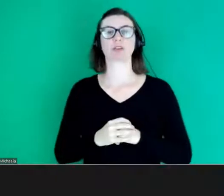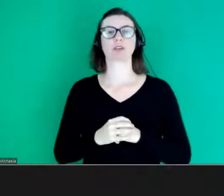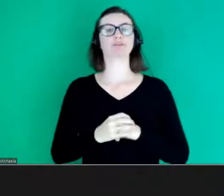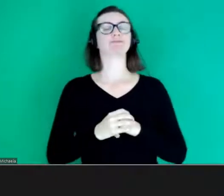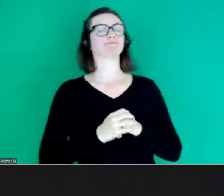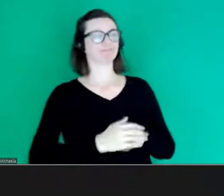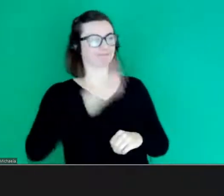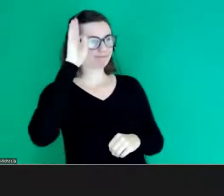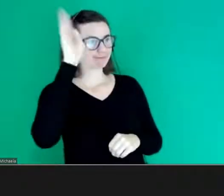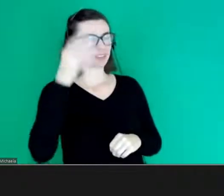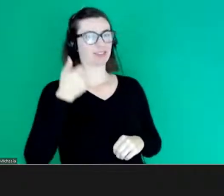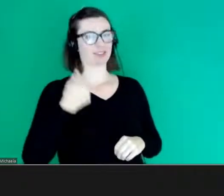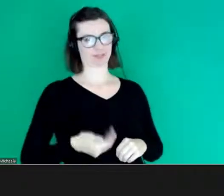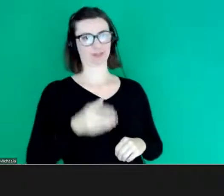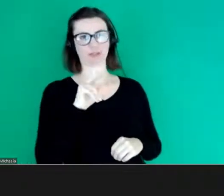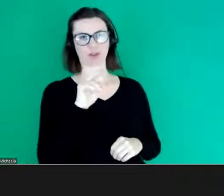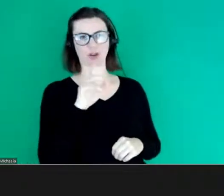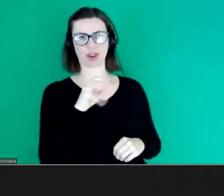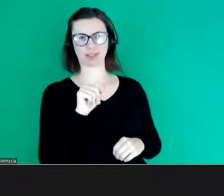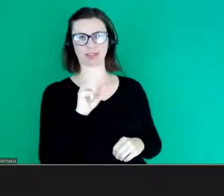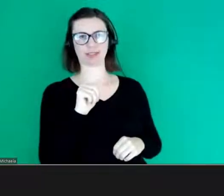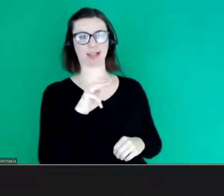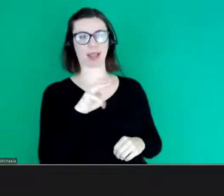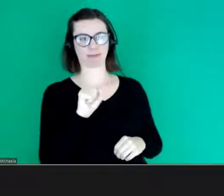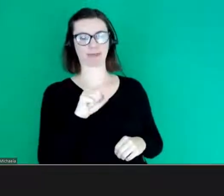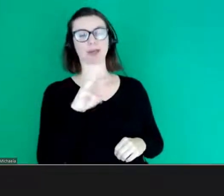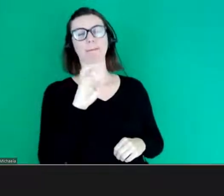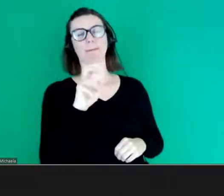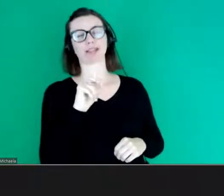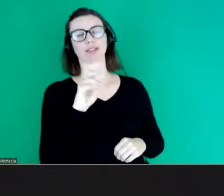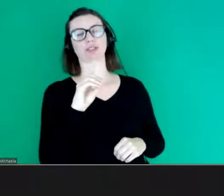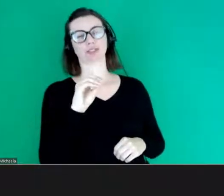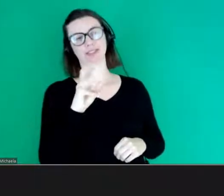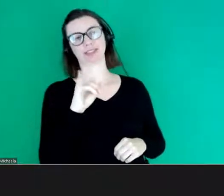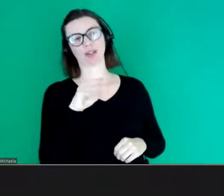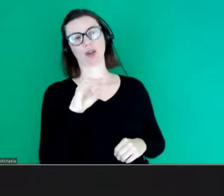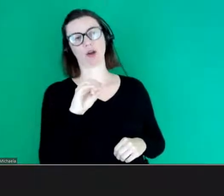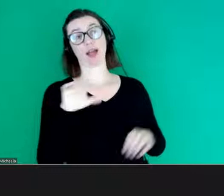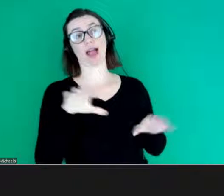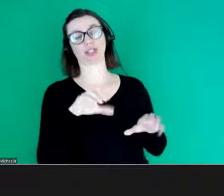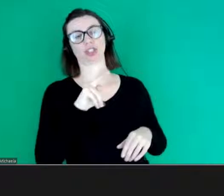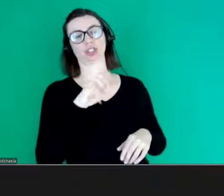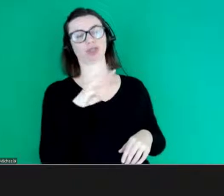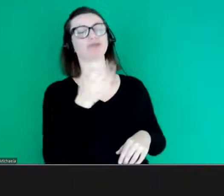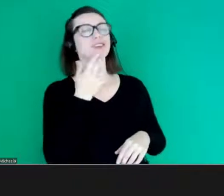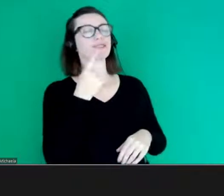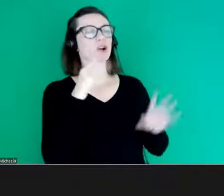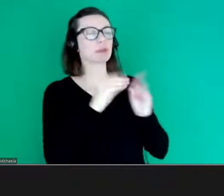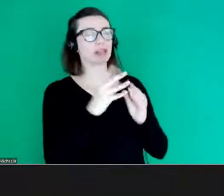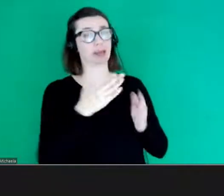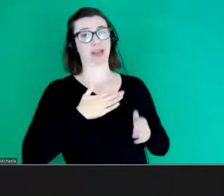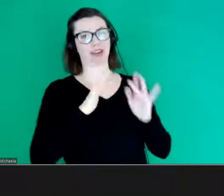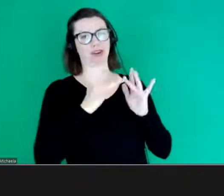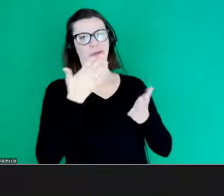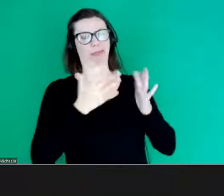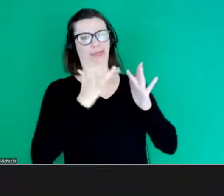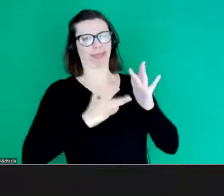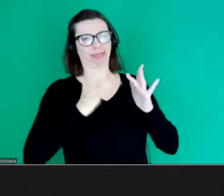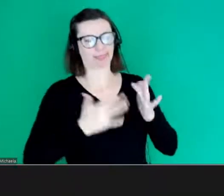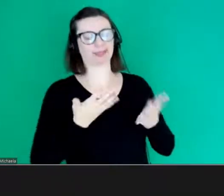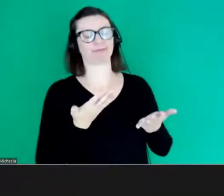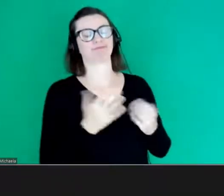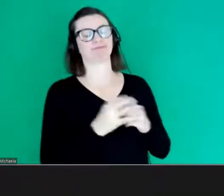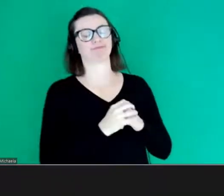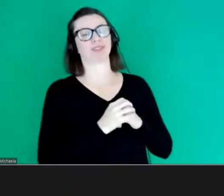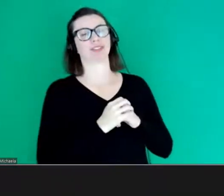Hello, this is Danila Sands, Mendocino Action News. Thank you for having this meeting. My internet might be cutting in and out, so I might only put in a